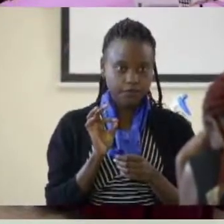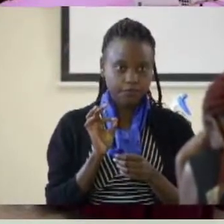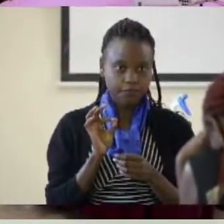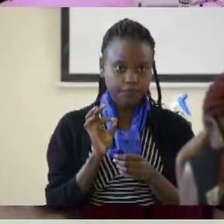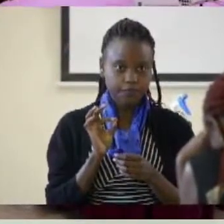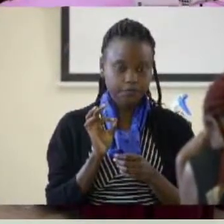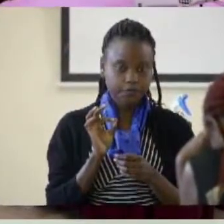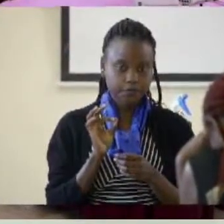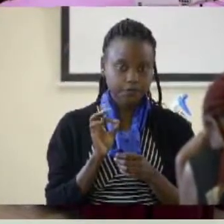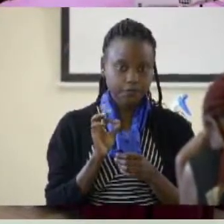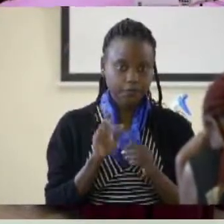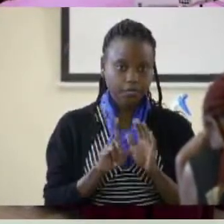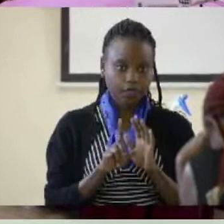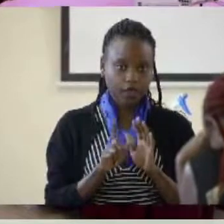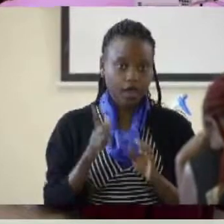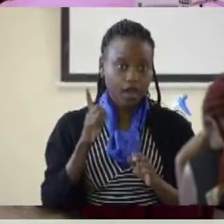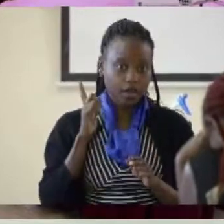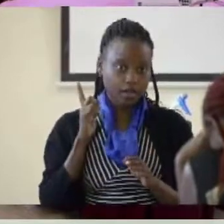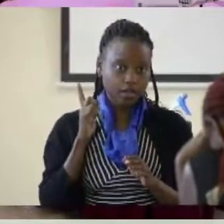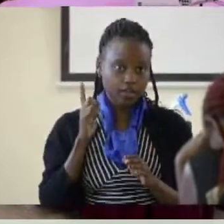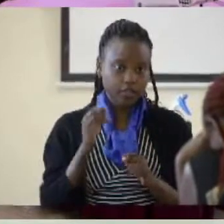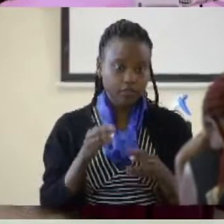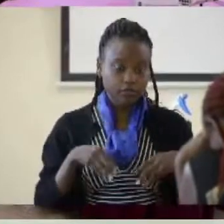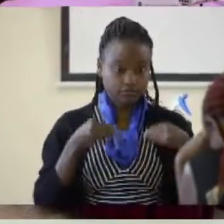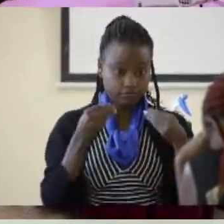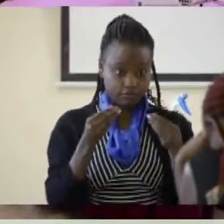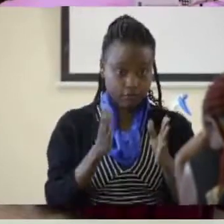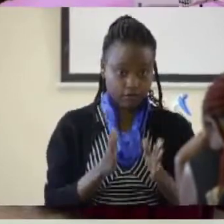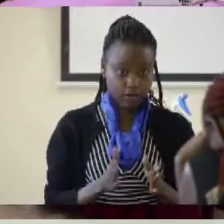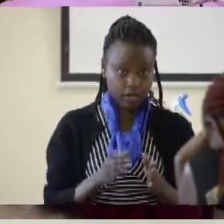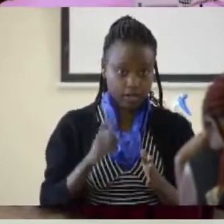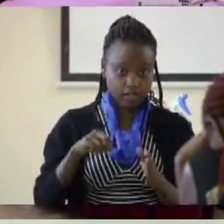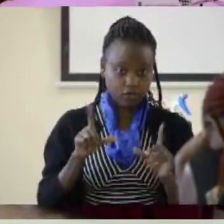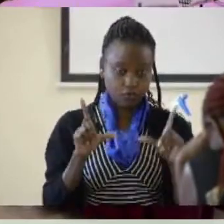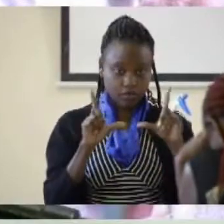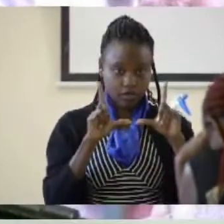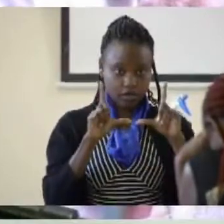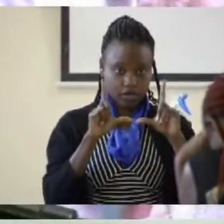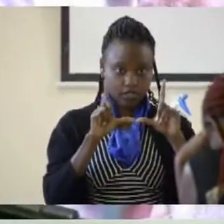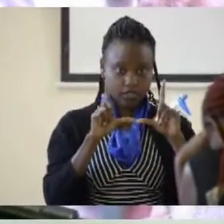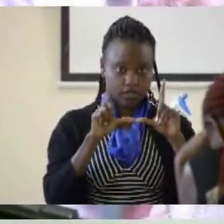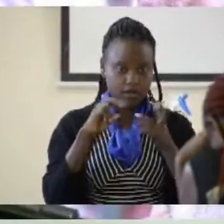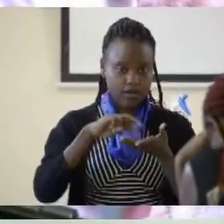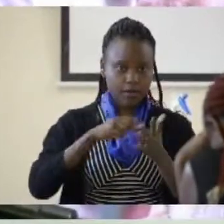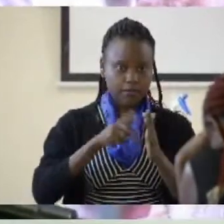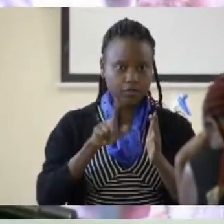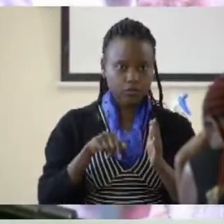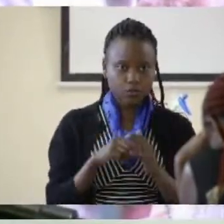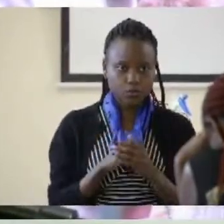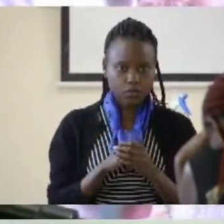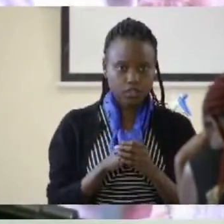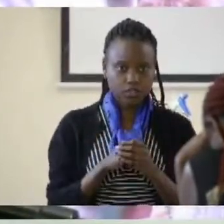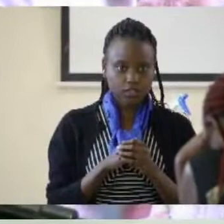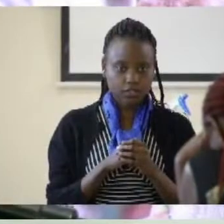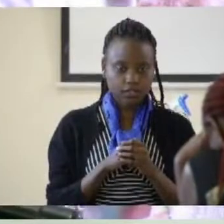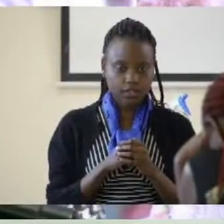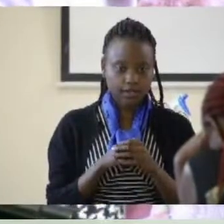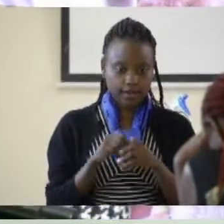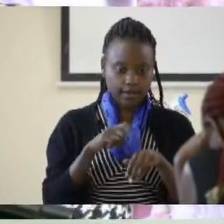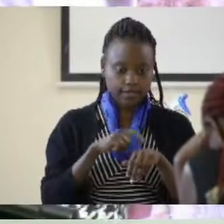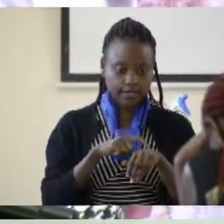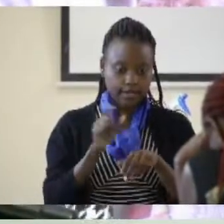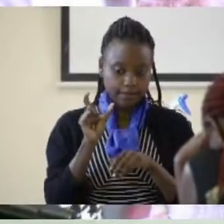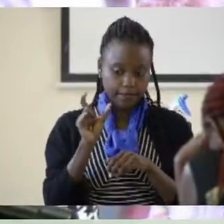a legal aid provider has to be accredited. So this therefore means that when a